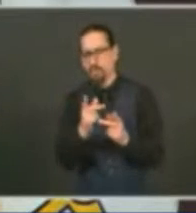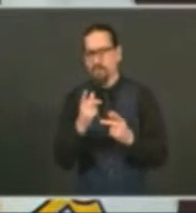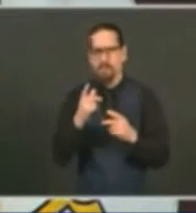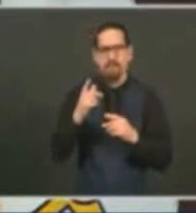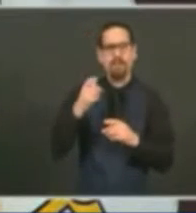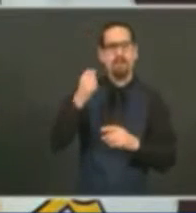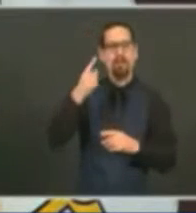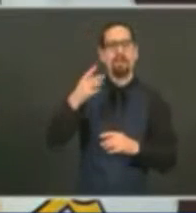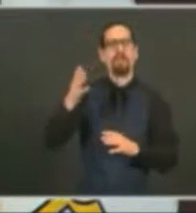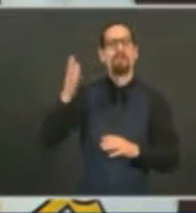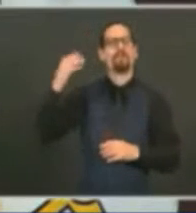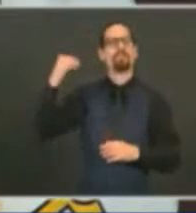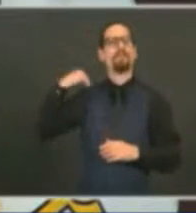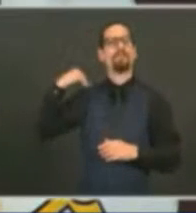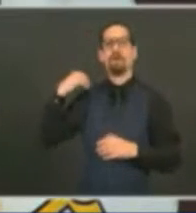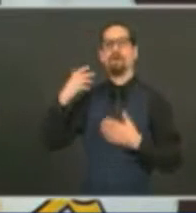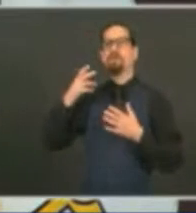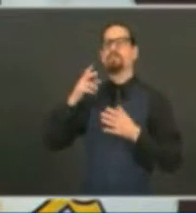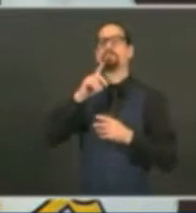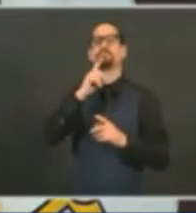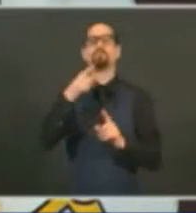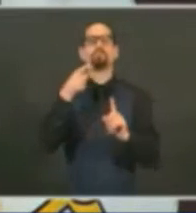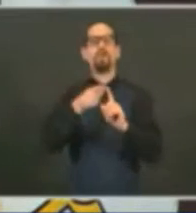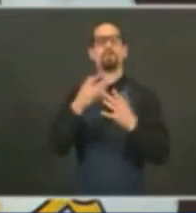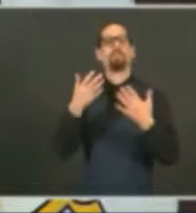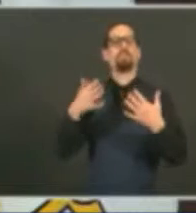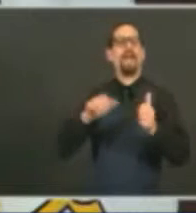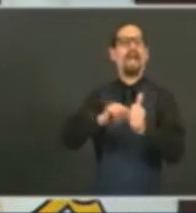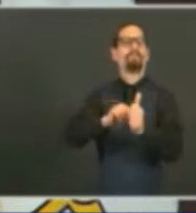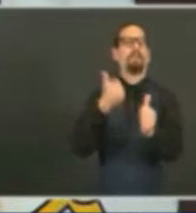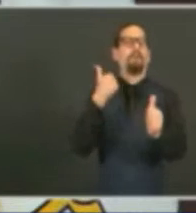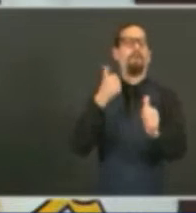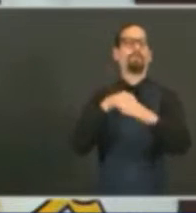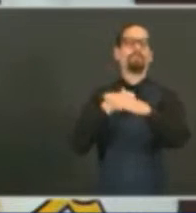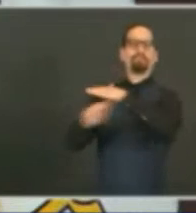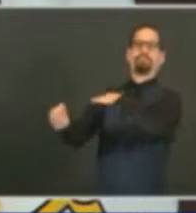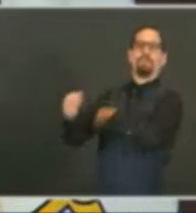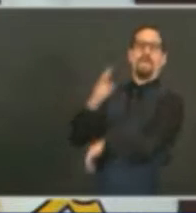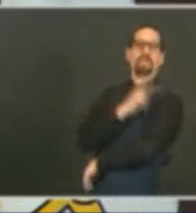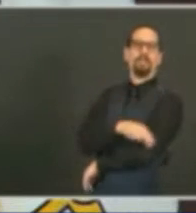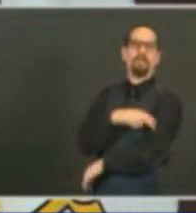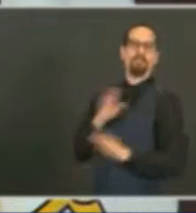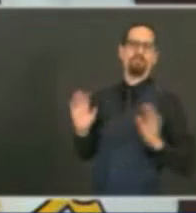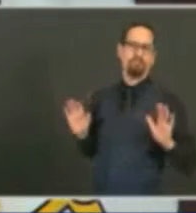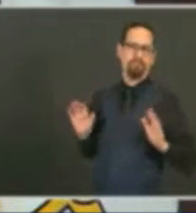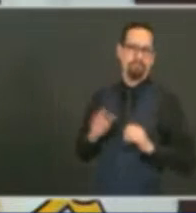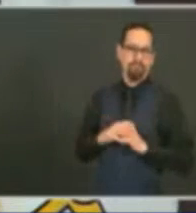hospital that have the specific qualifications that I've shared. Thank you.